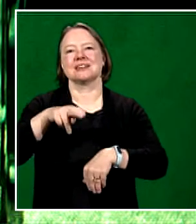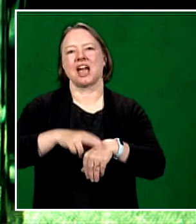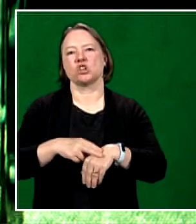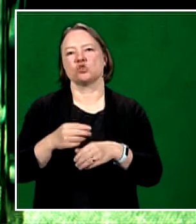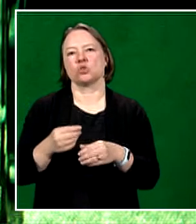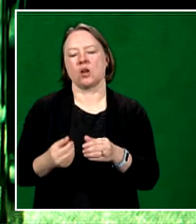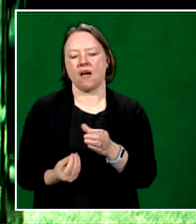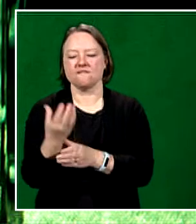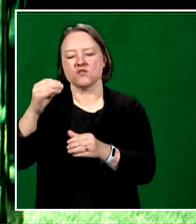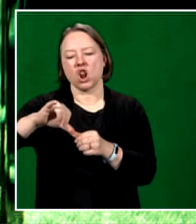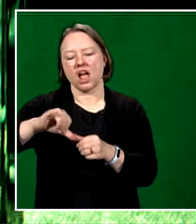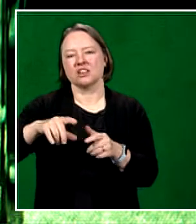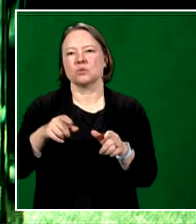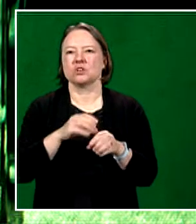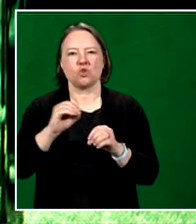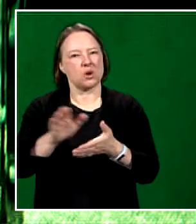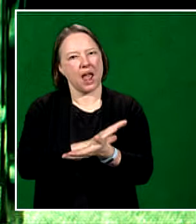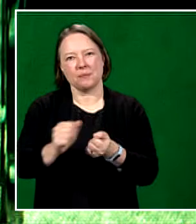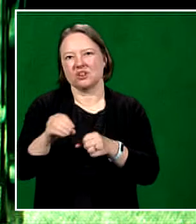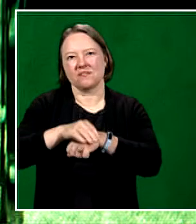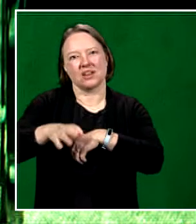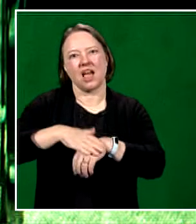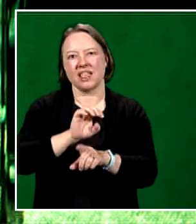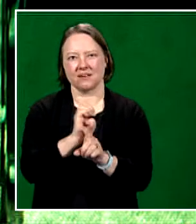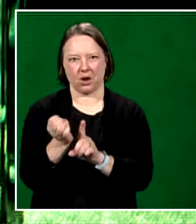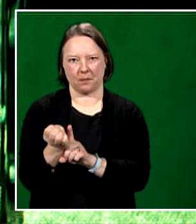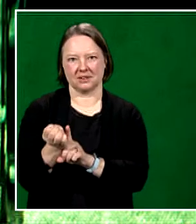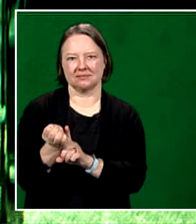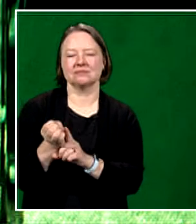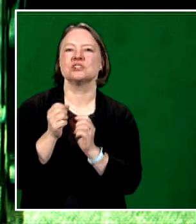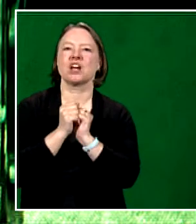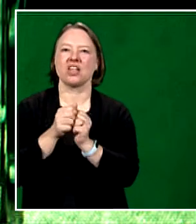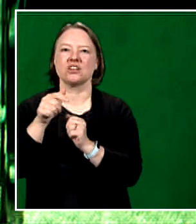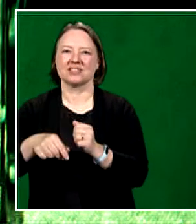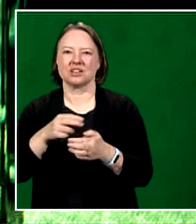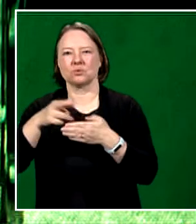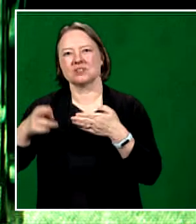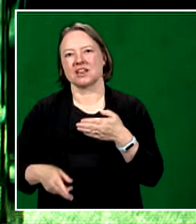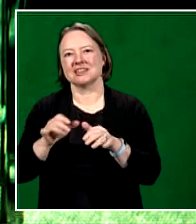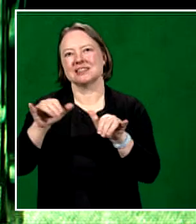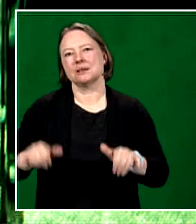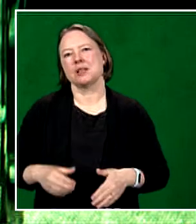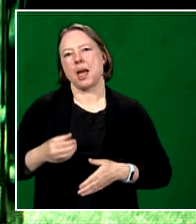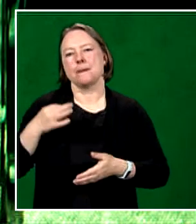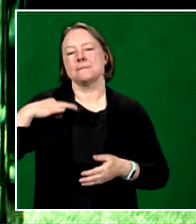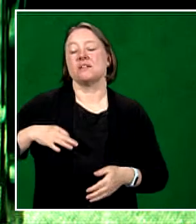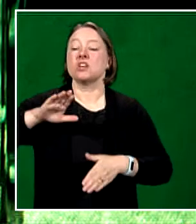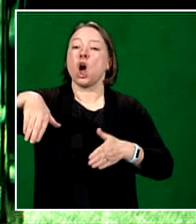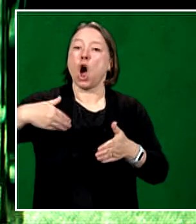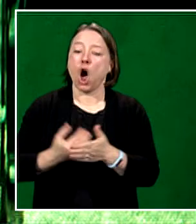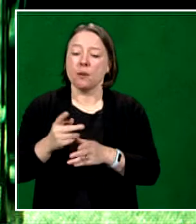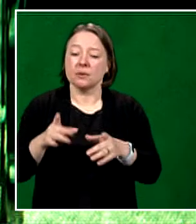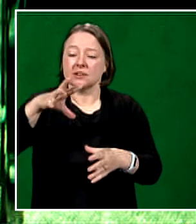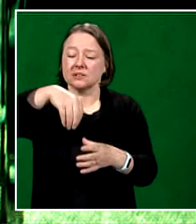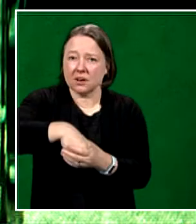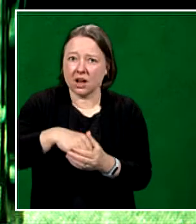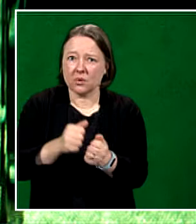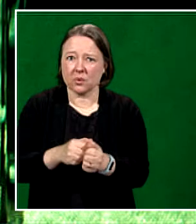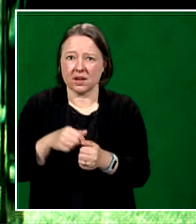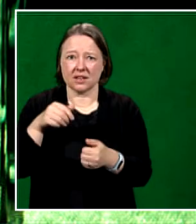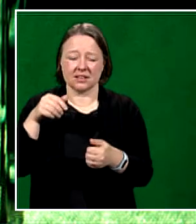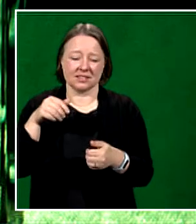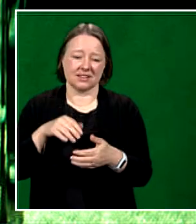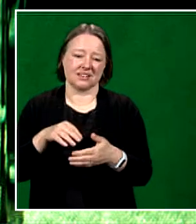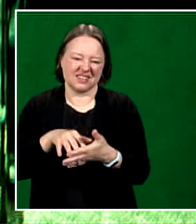fertilizer as well, with no damaging effects on the environment. Together, this results in a system that benefits all stakeholders whilst cutting out excess waste